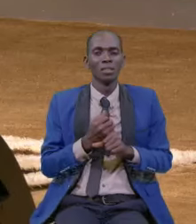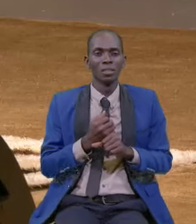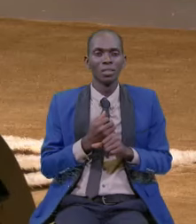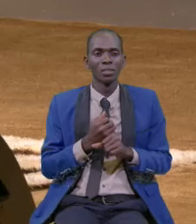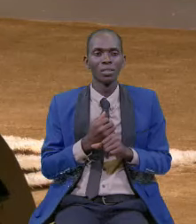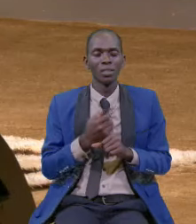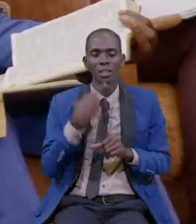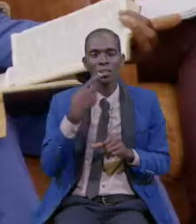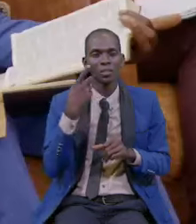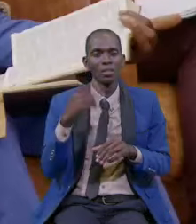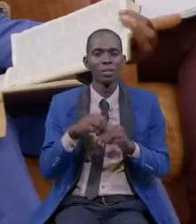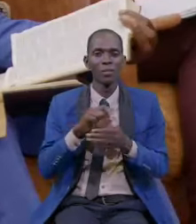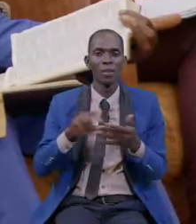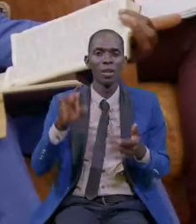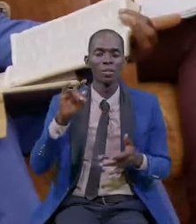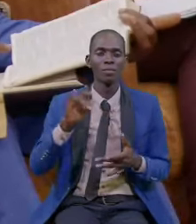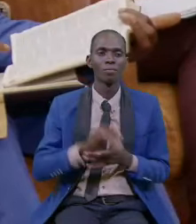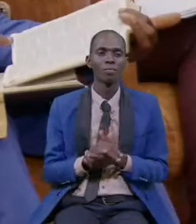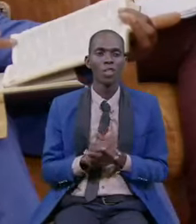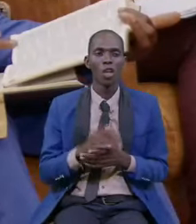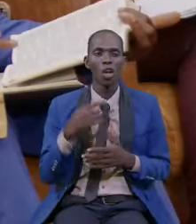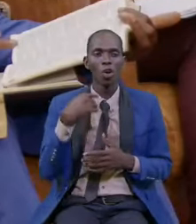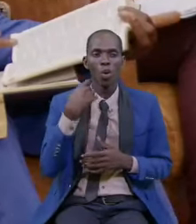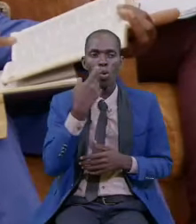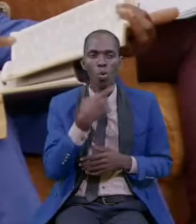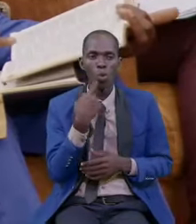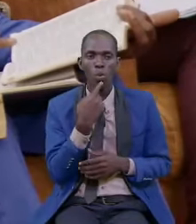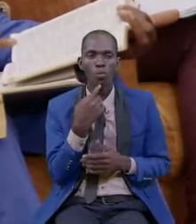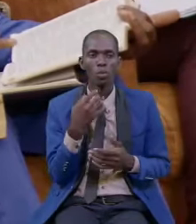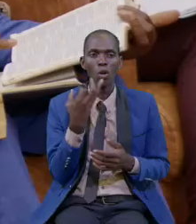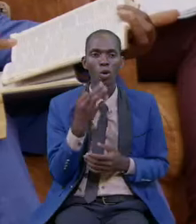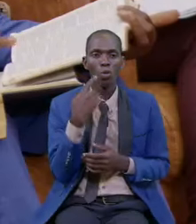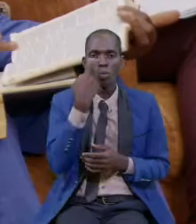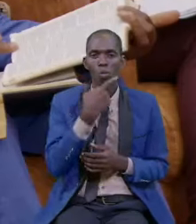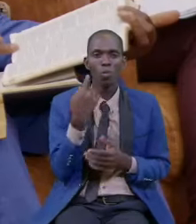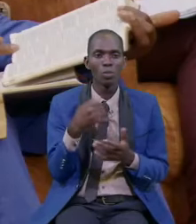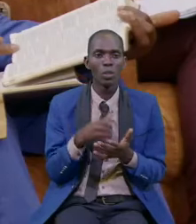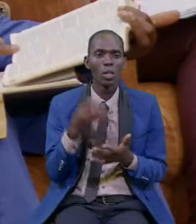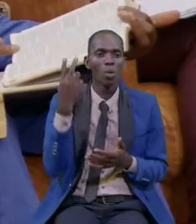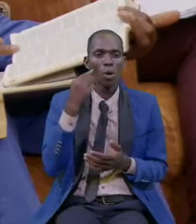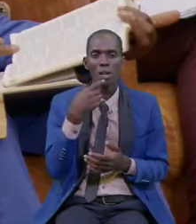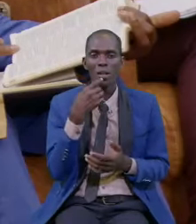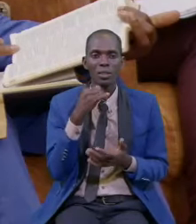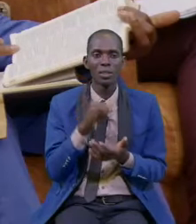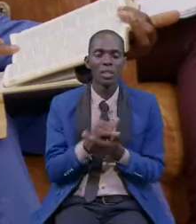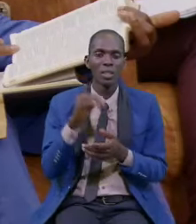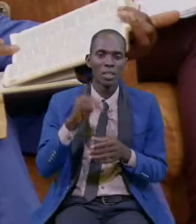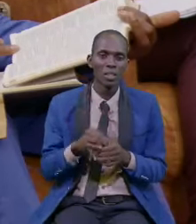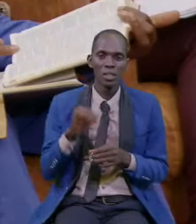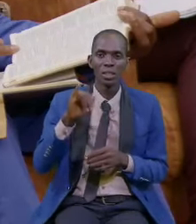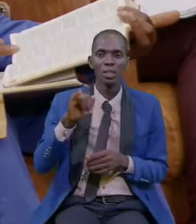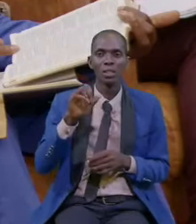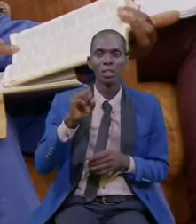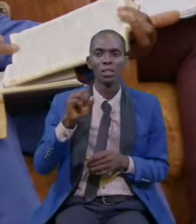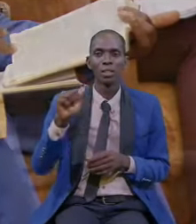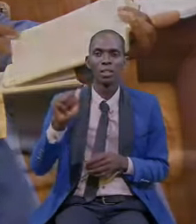verse 18, of whom it was said that in Isaac shall thy